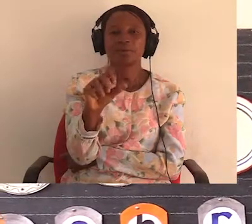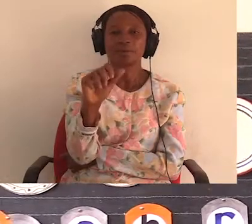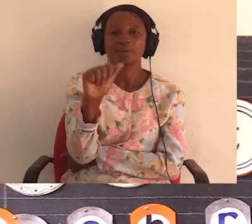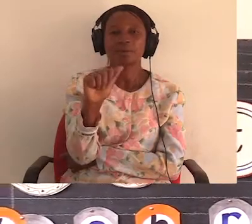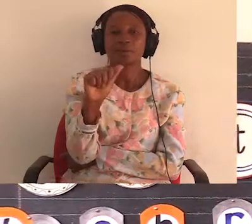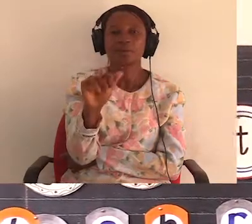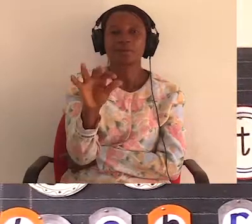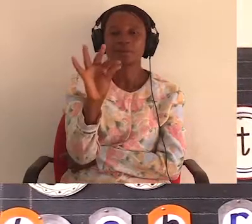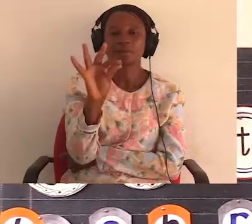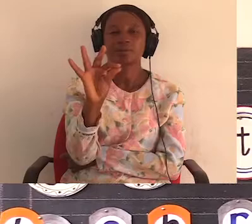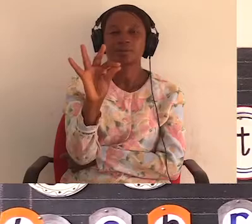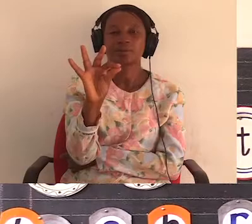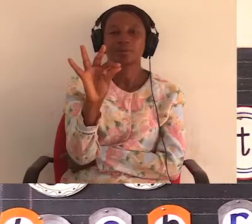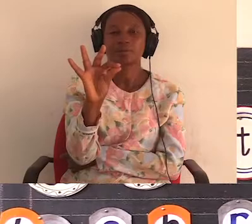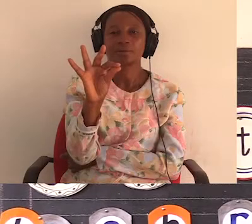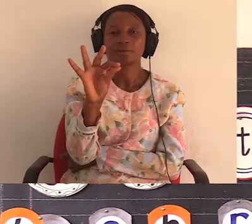T comes here.